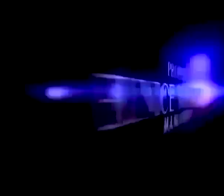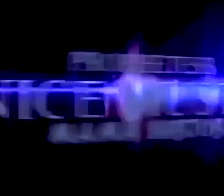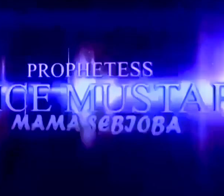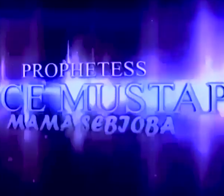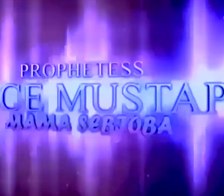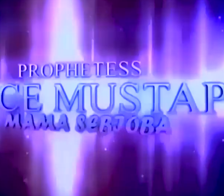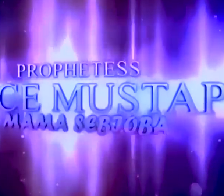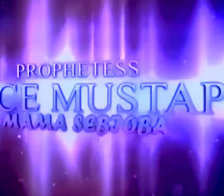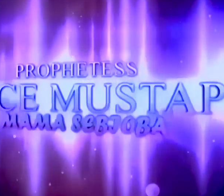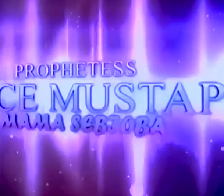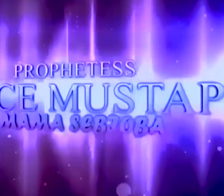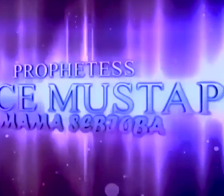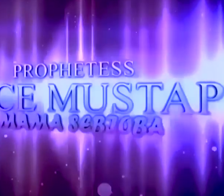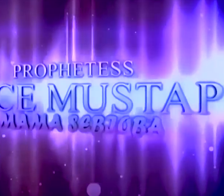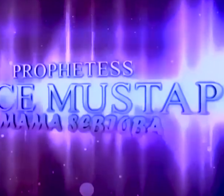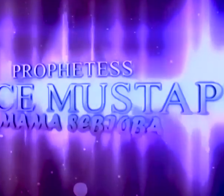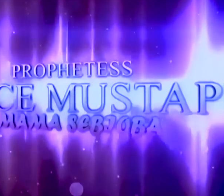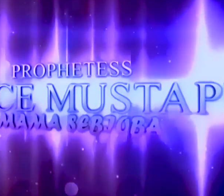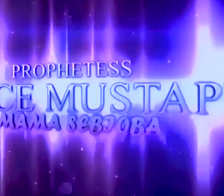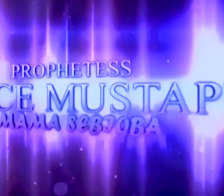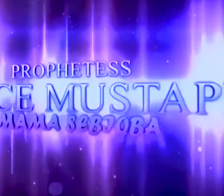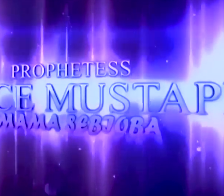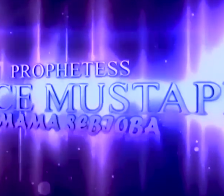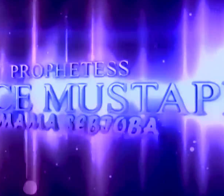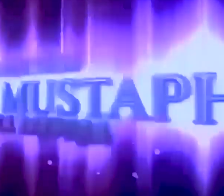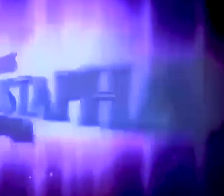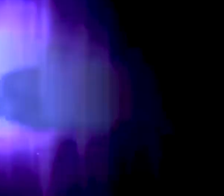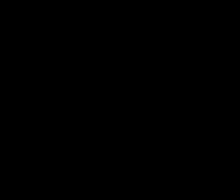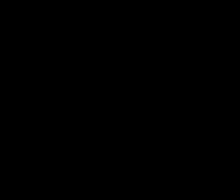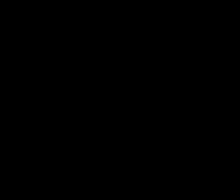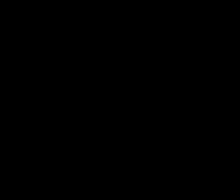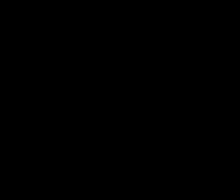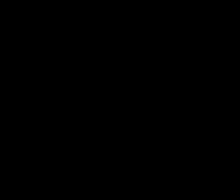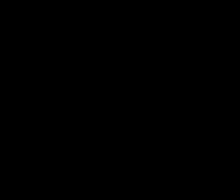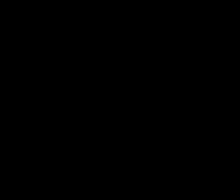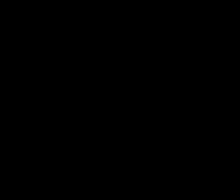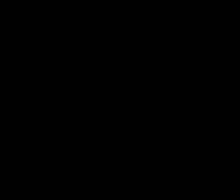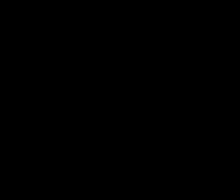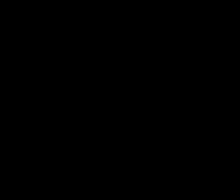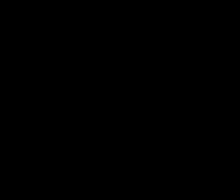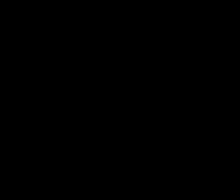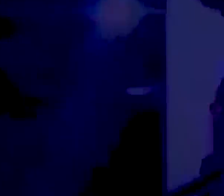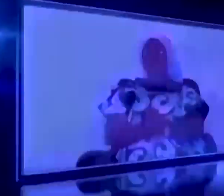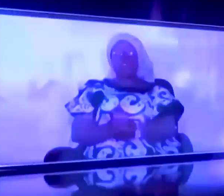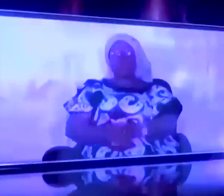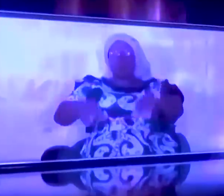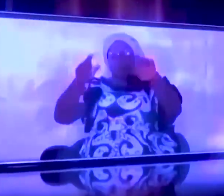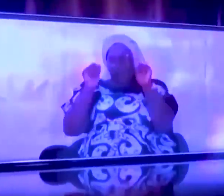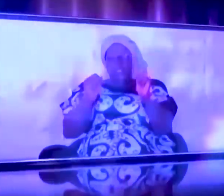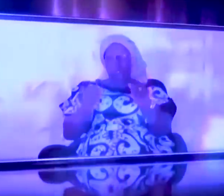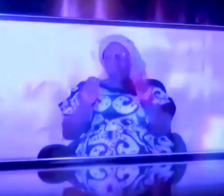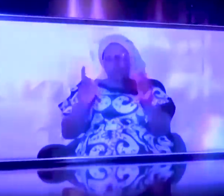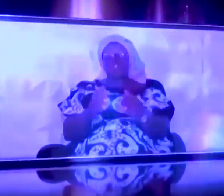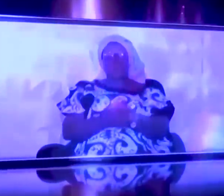re ni oruko jesu loni ani loni loruko jesu o ya pare amen padua